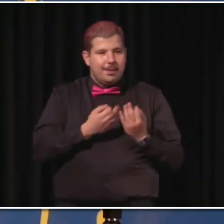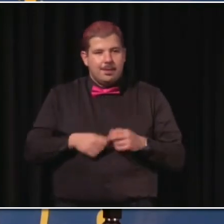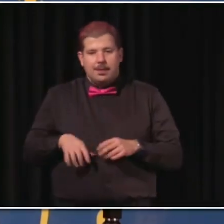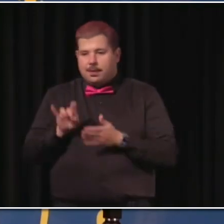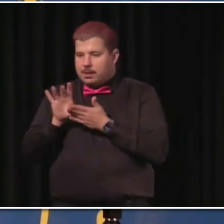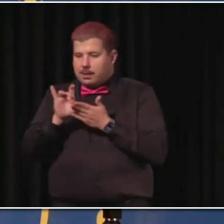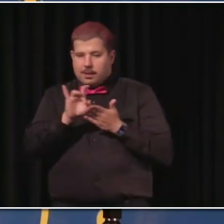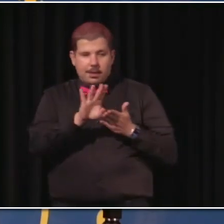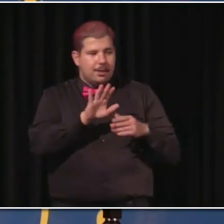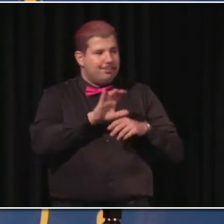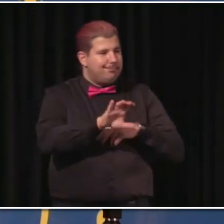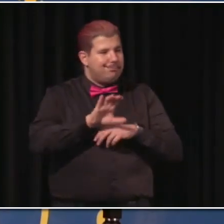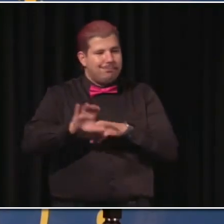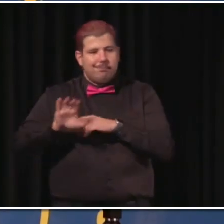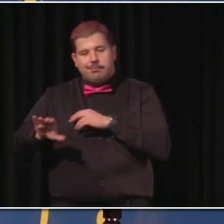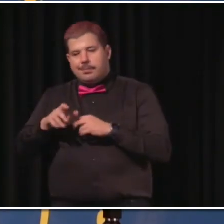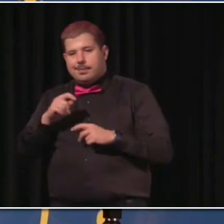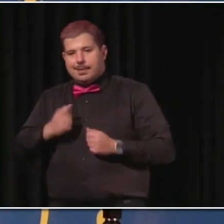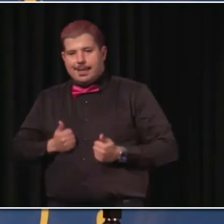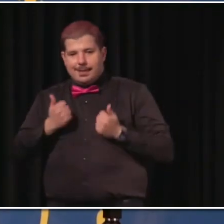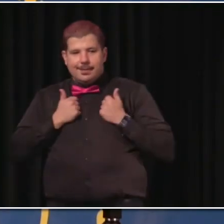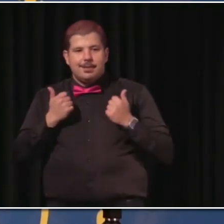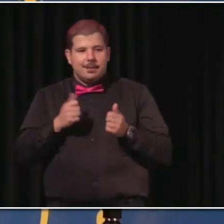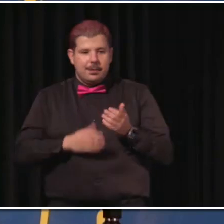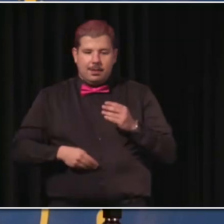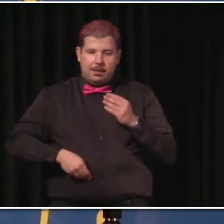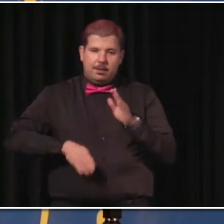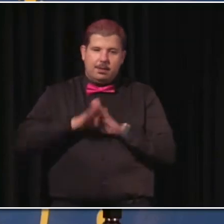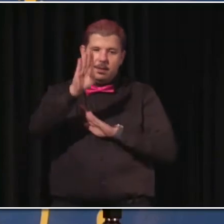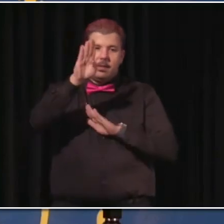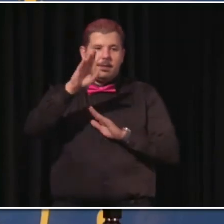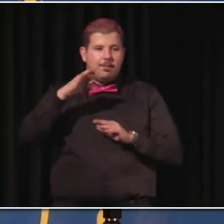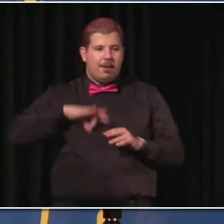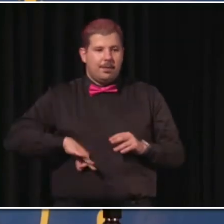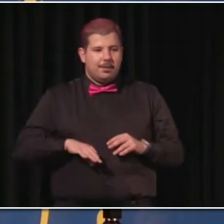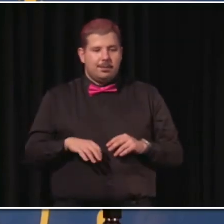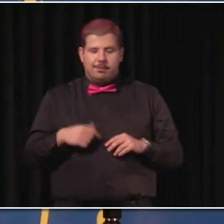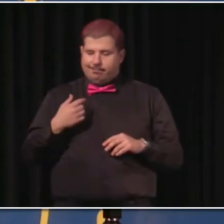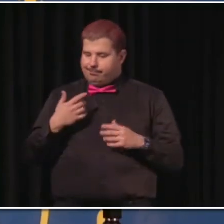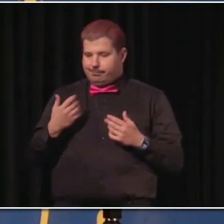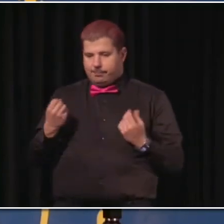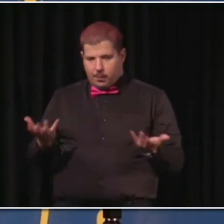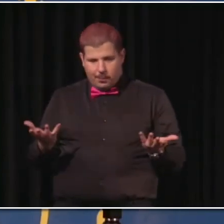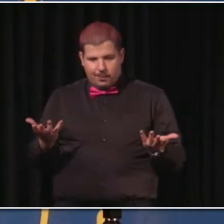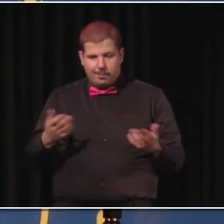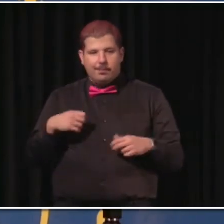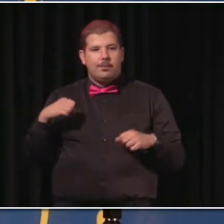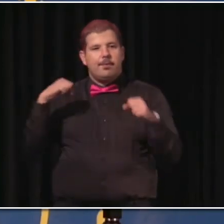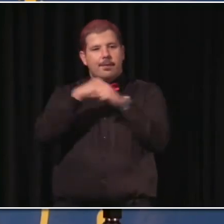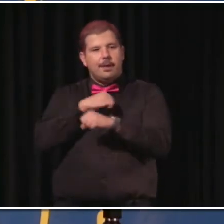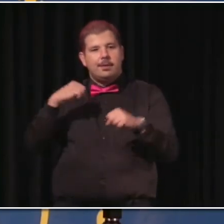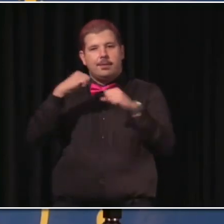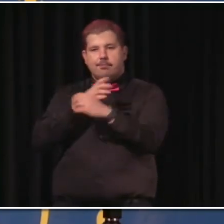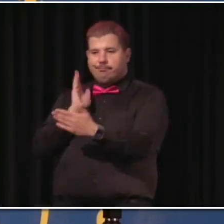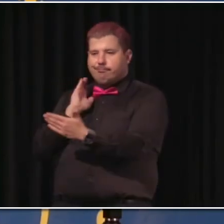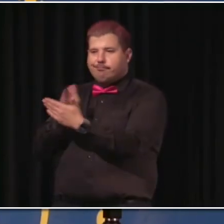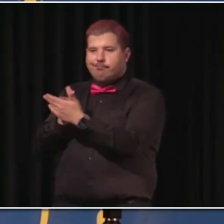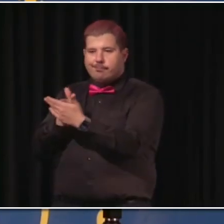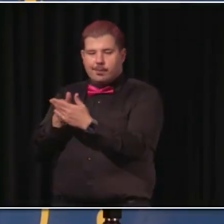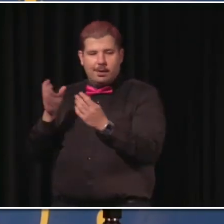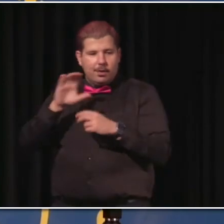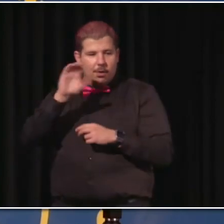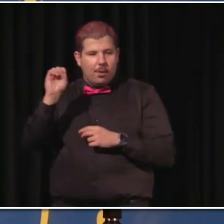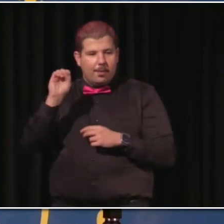out tenants to boost profits. So we're fighting back. We're suing corporate